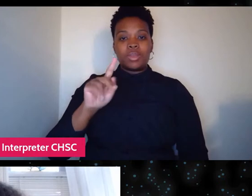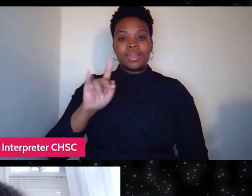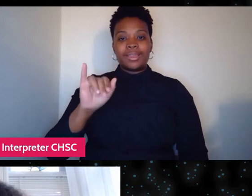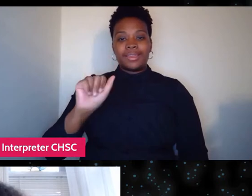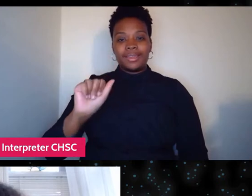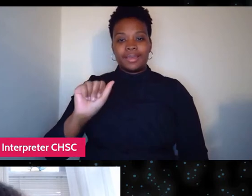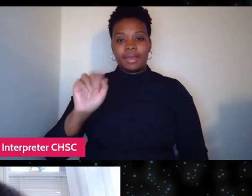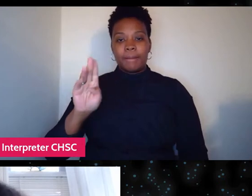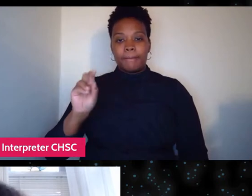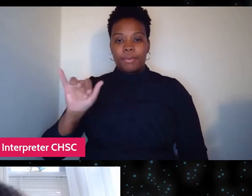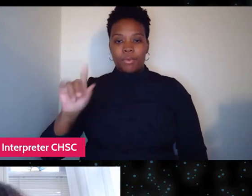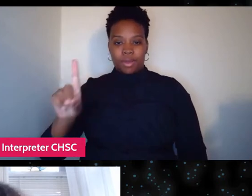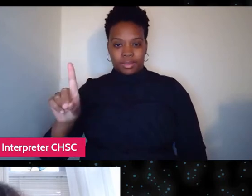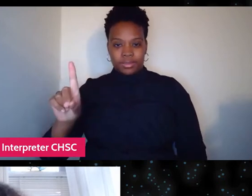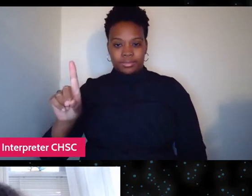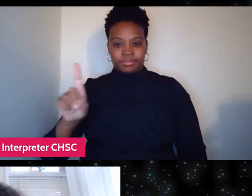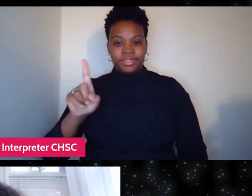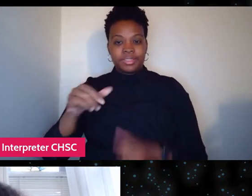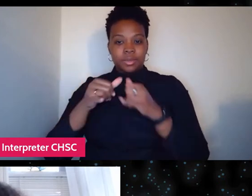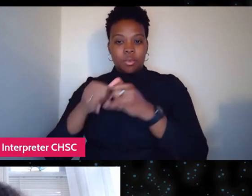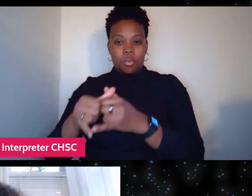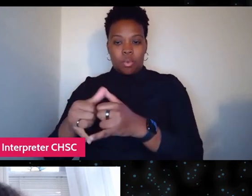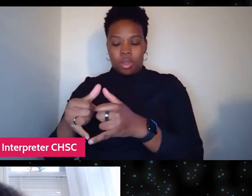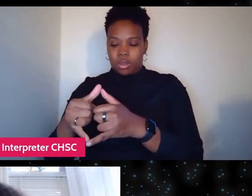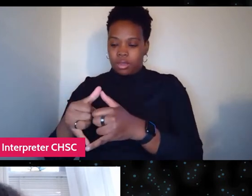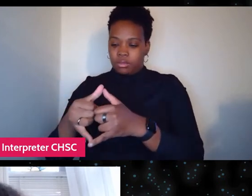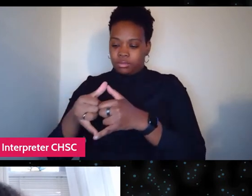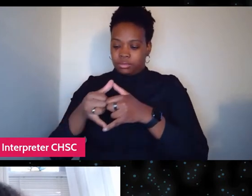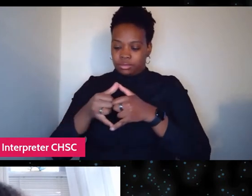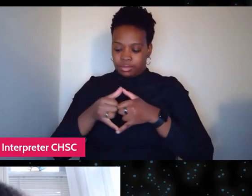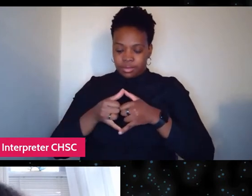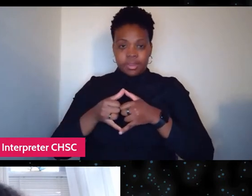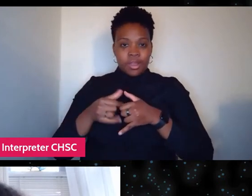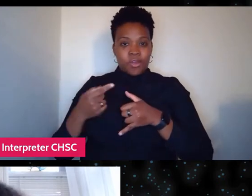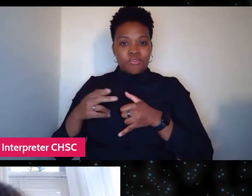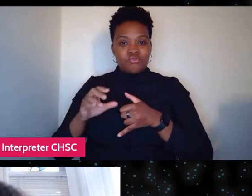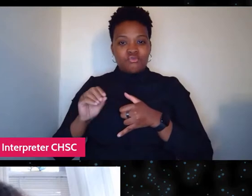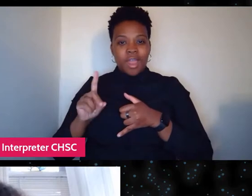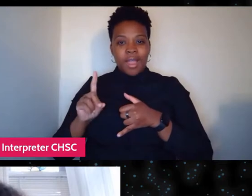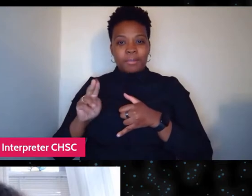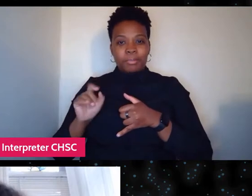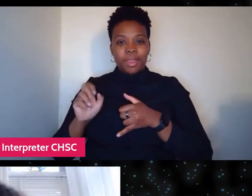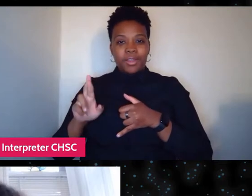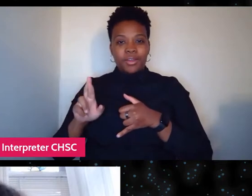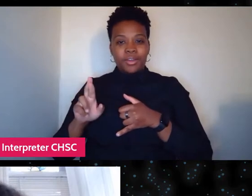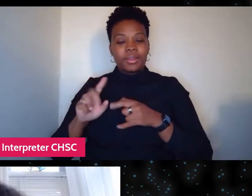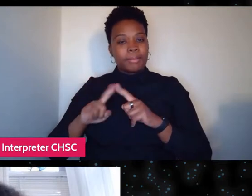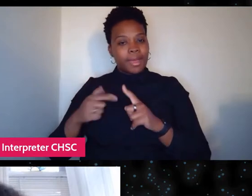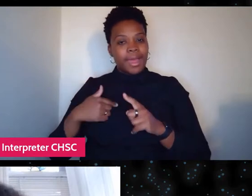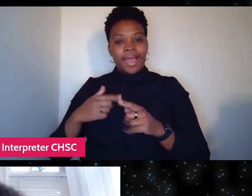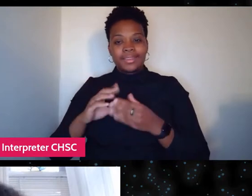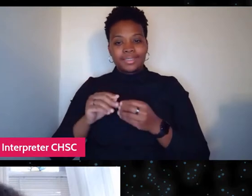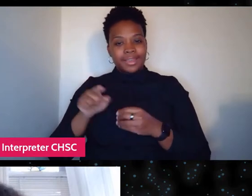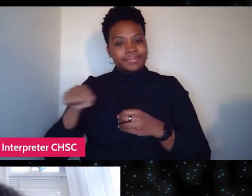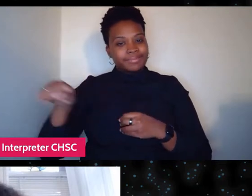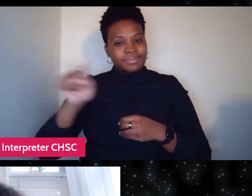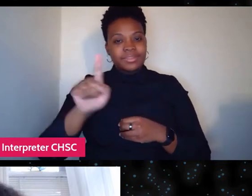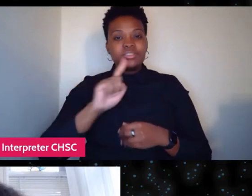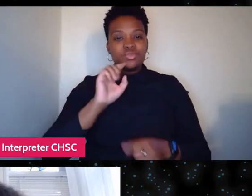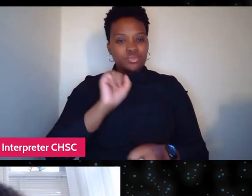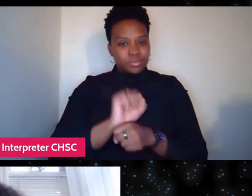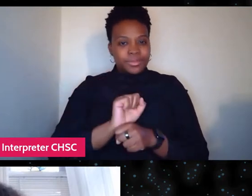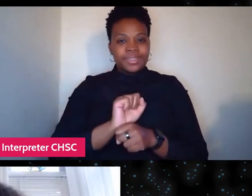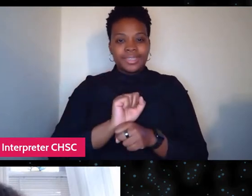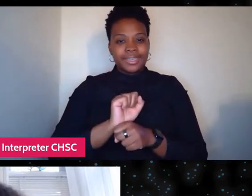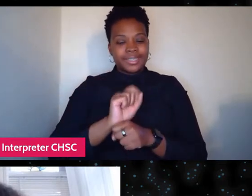And, you know, this is an award you're giving to me as a groundbreaker, but I would argue that they are the true groundbreakers. They have